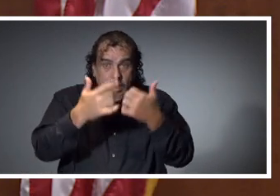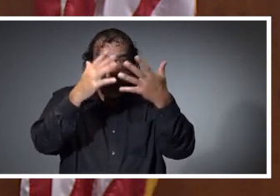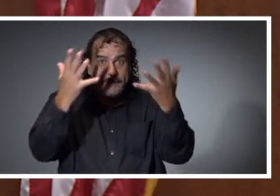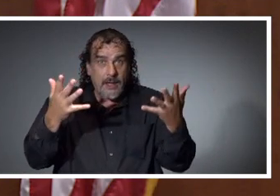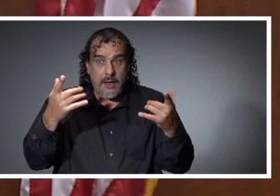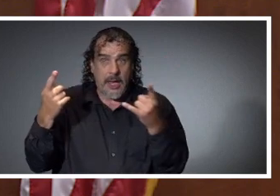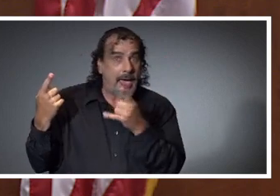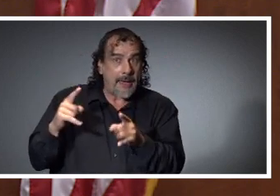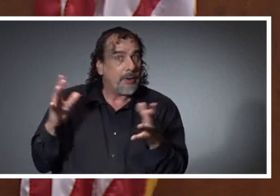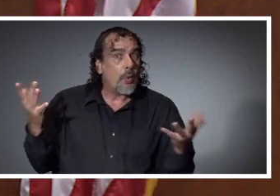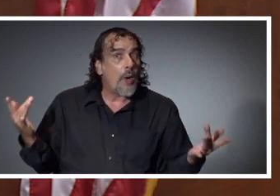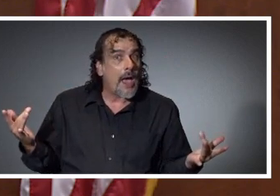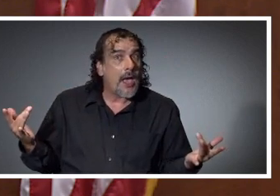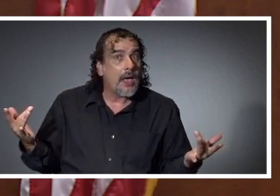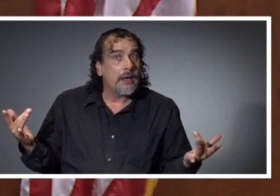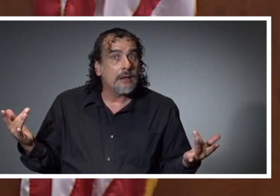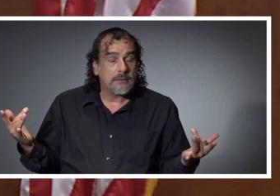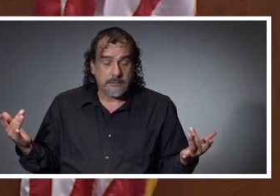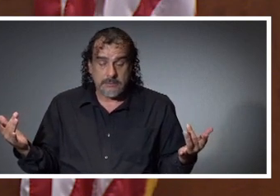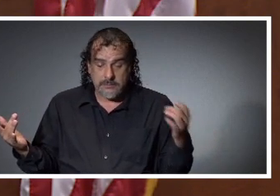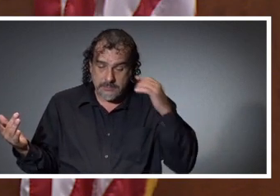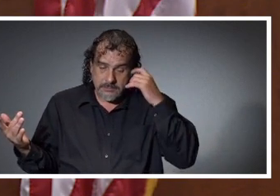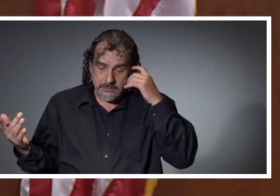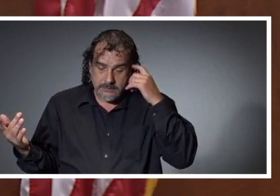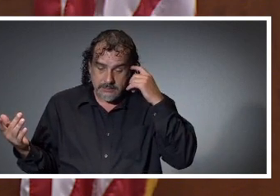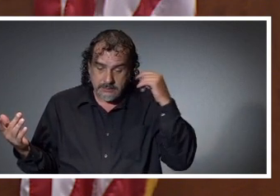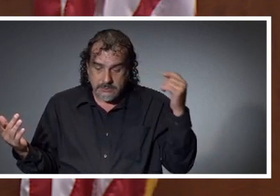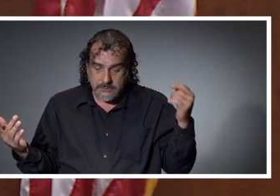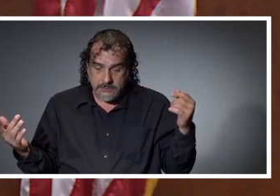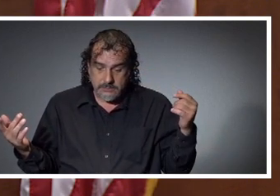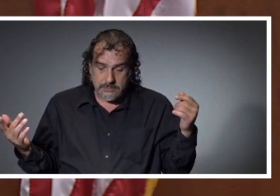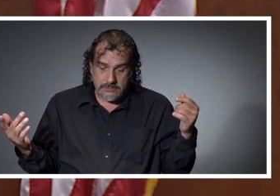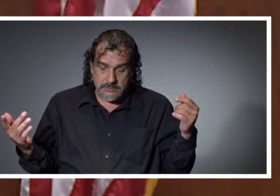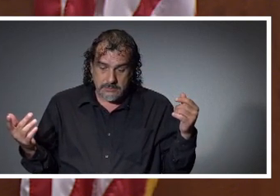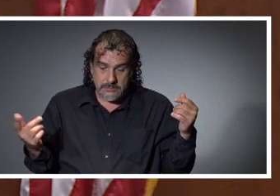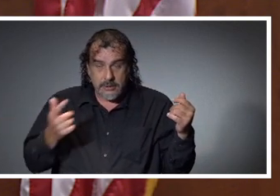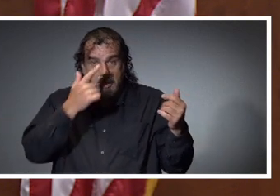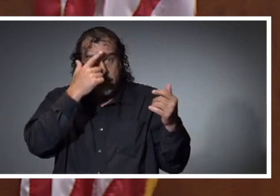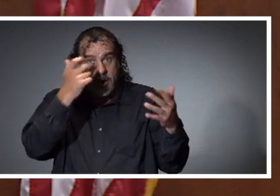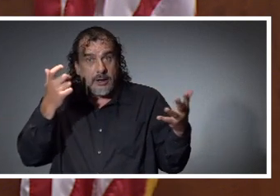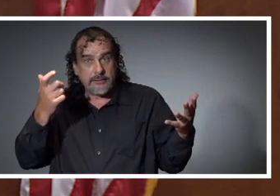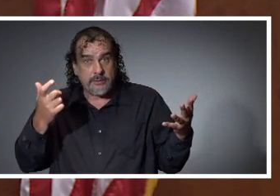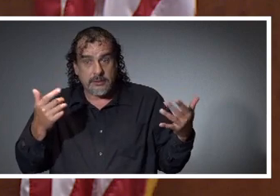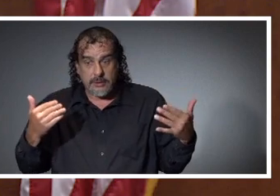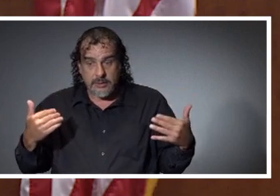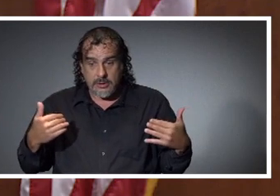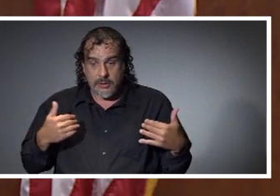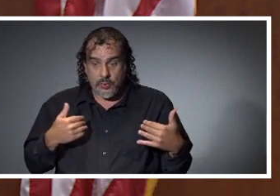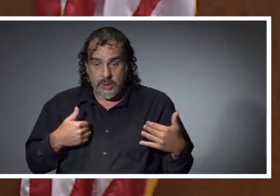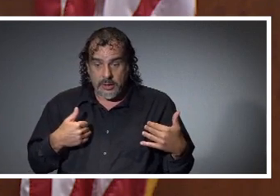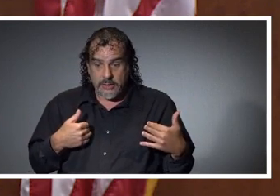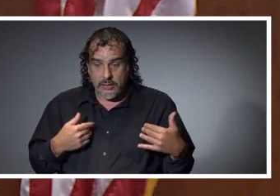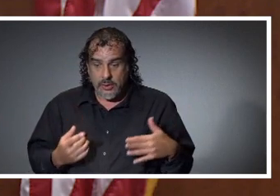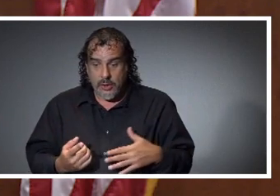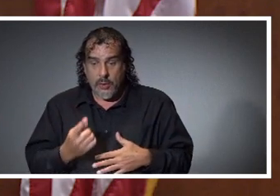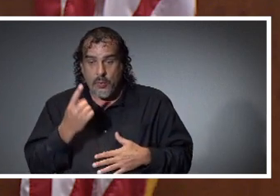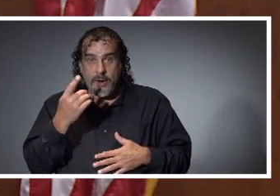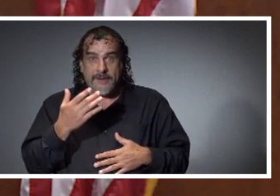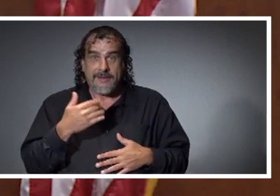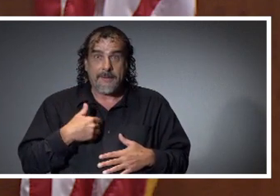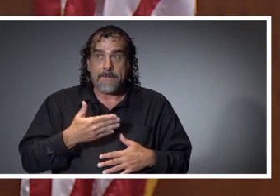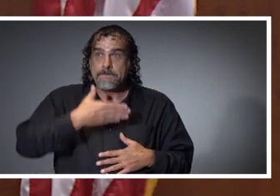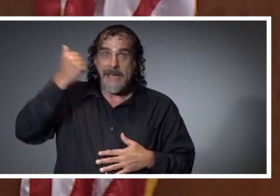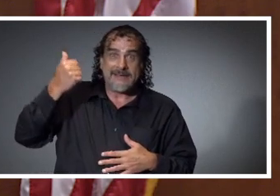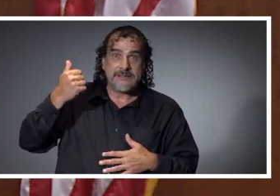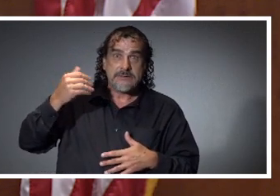of the fact and even because we had one of the five most healthy trust funds in